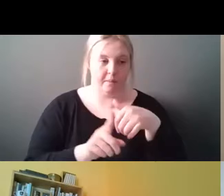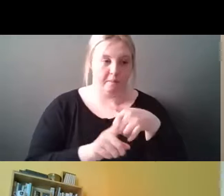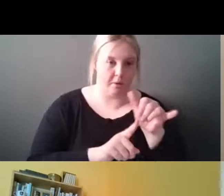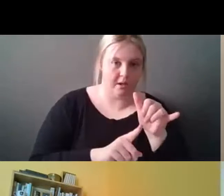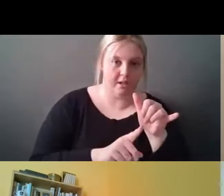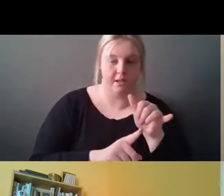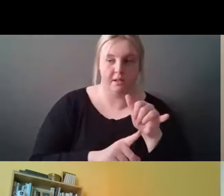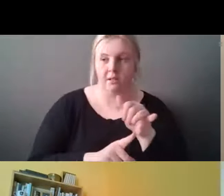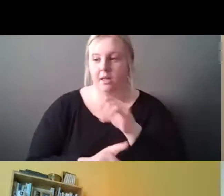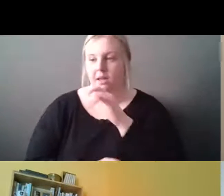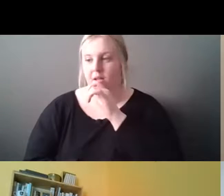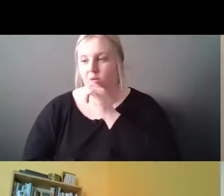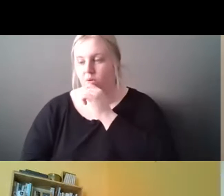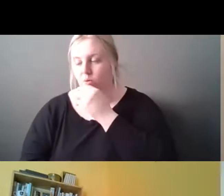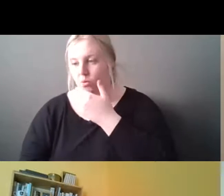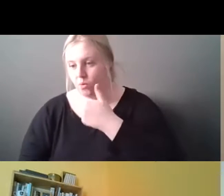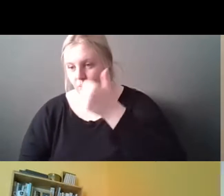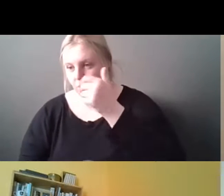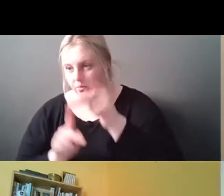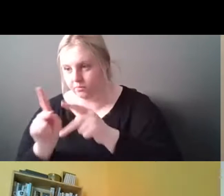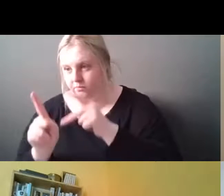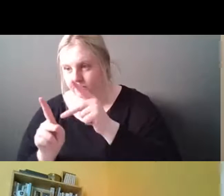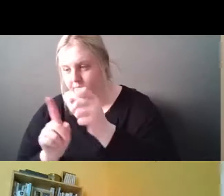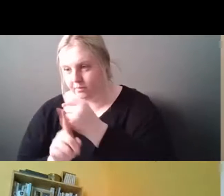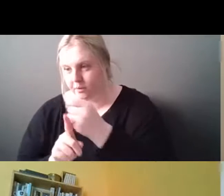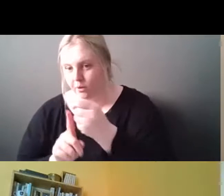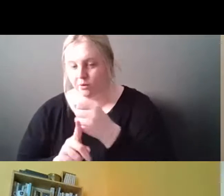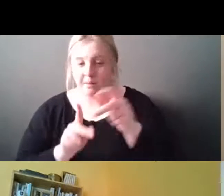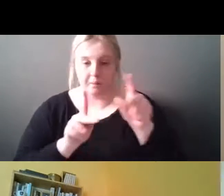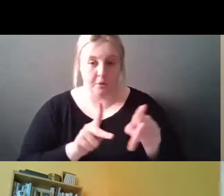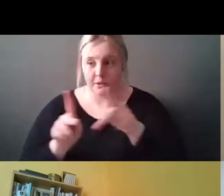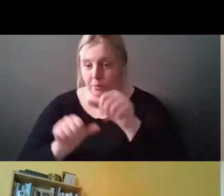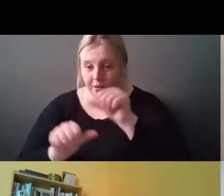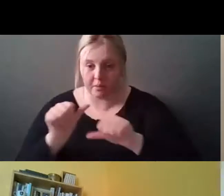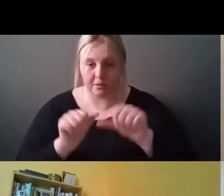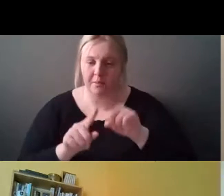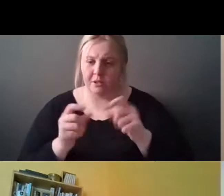elder abuse, and then it is peer-to-peer, but there's a lot to it.